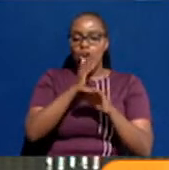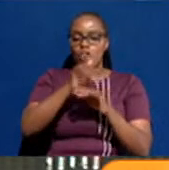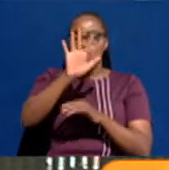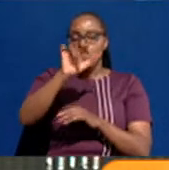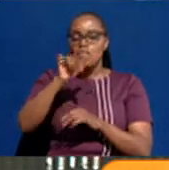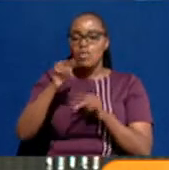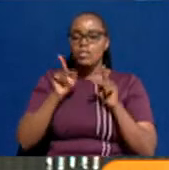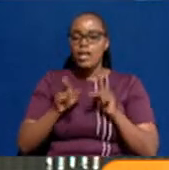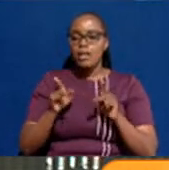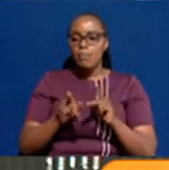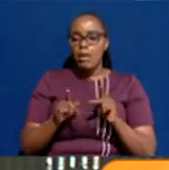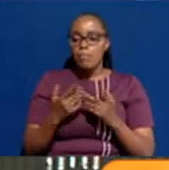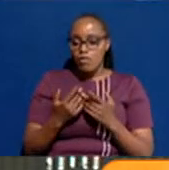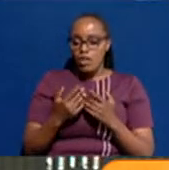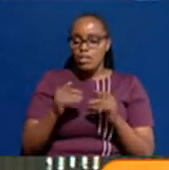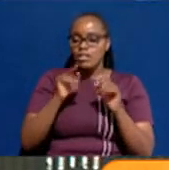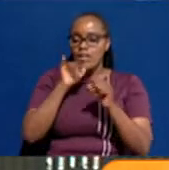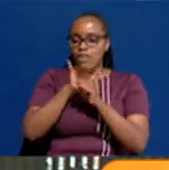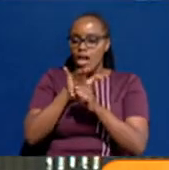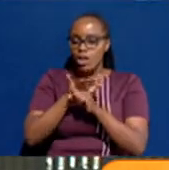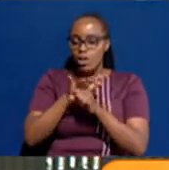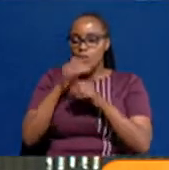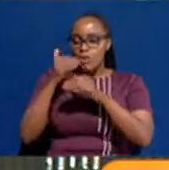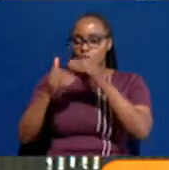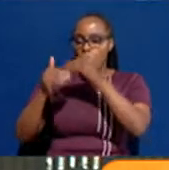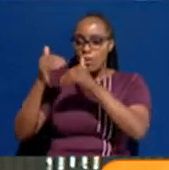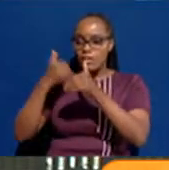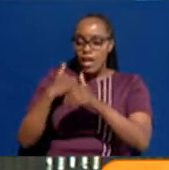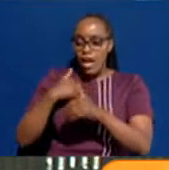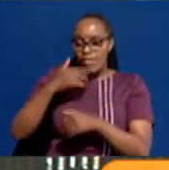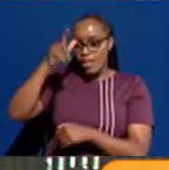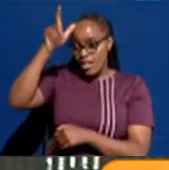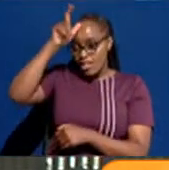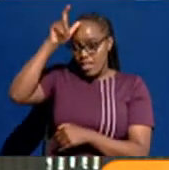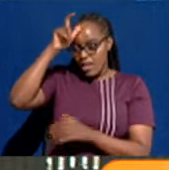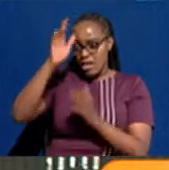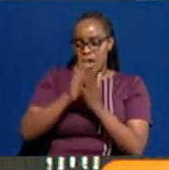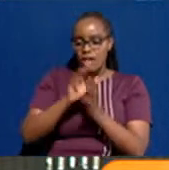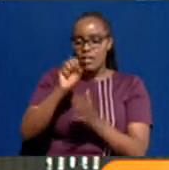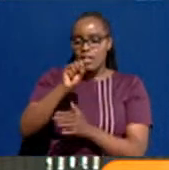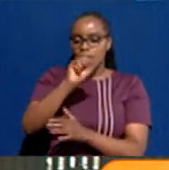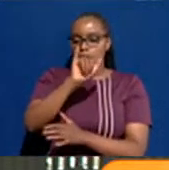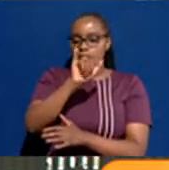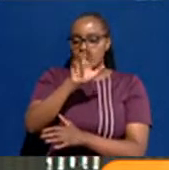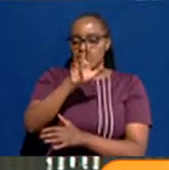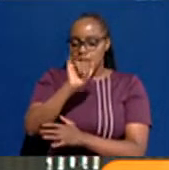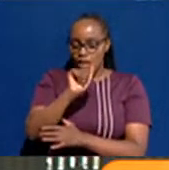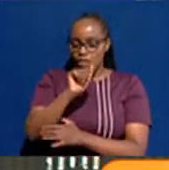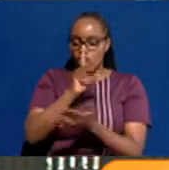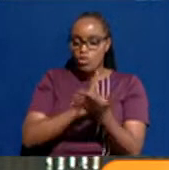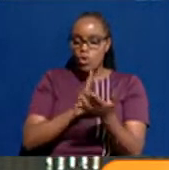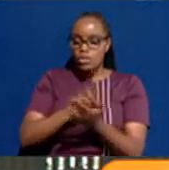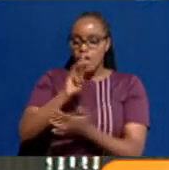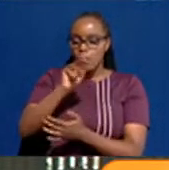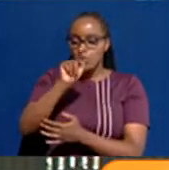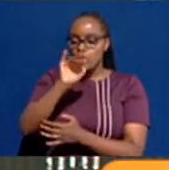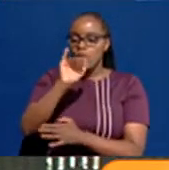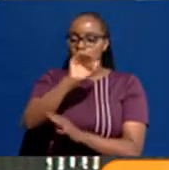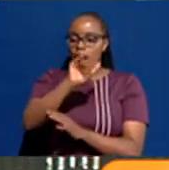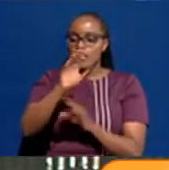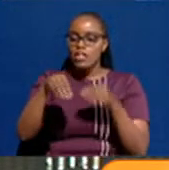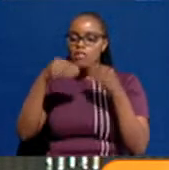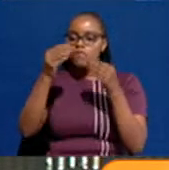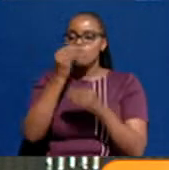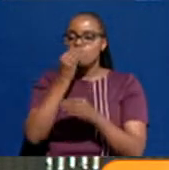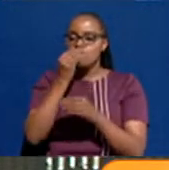1,000 people and toppled thousands of buildings in Turkey and Syria. Dr. Mutua has called on Kenyans to donate foodstuff